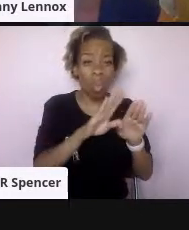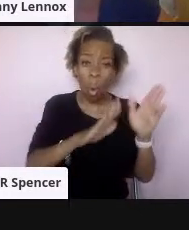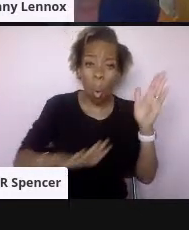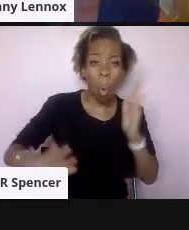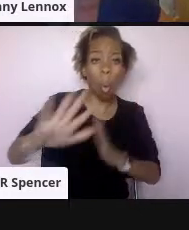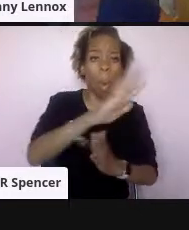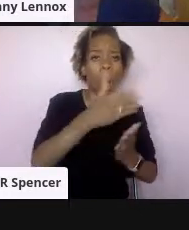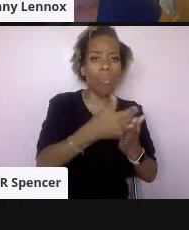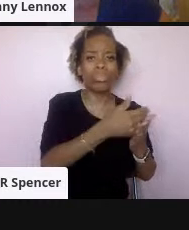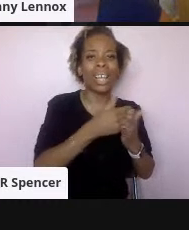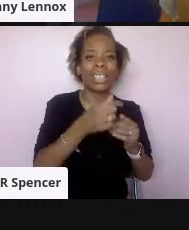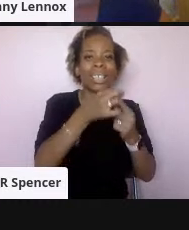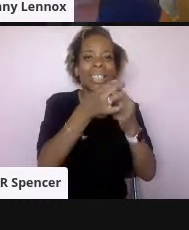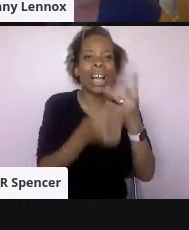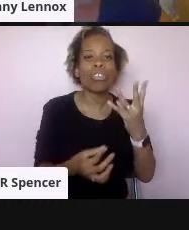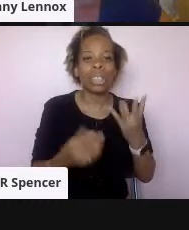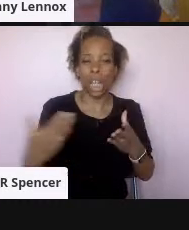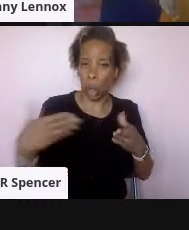pay audit.